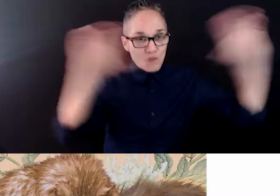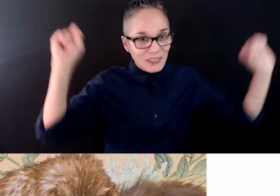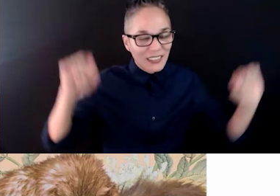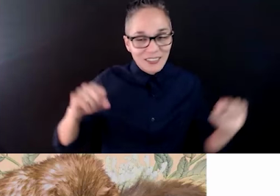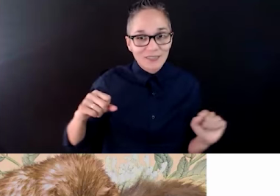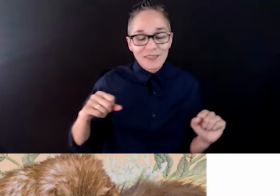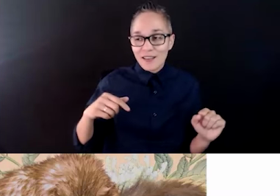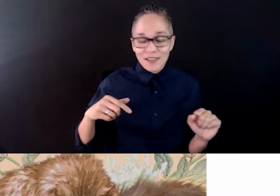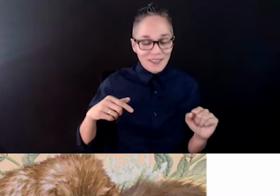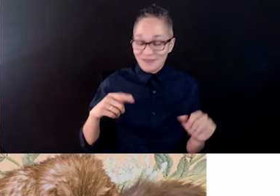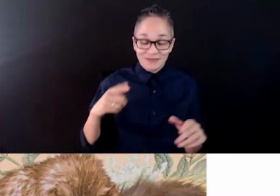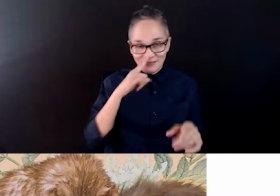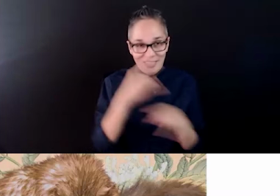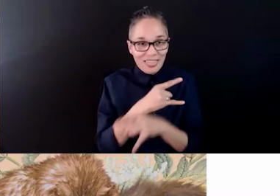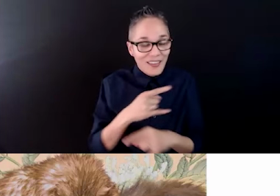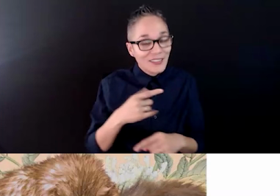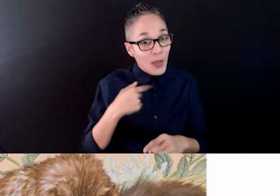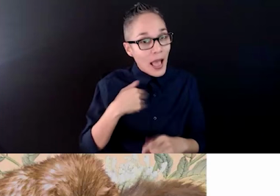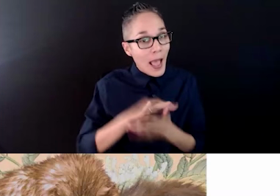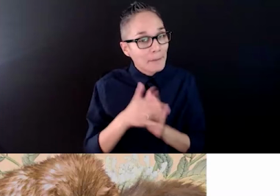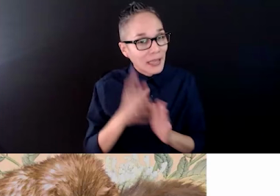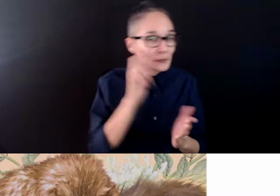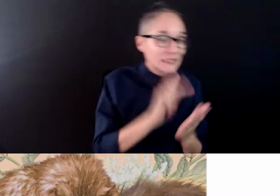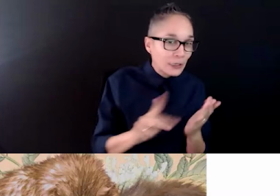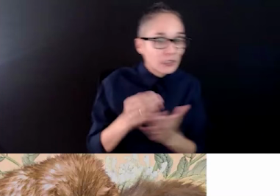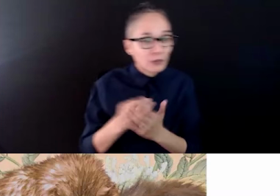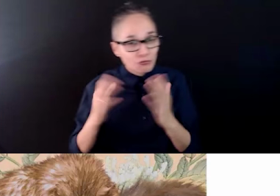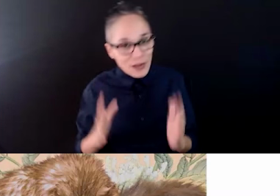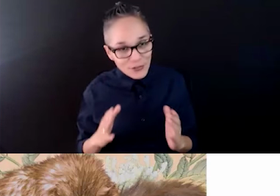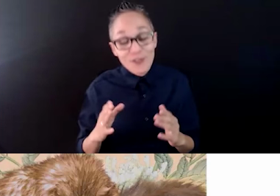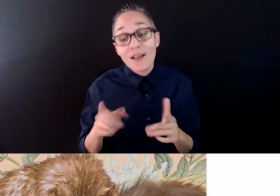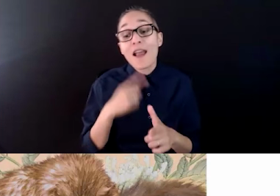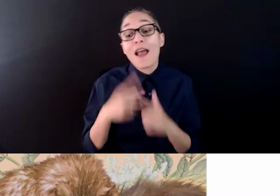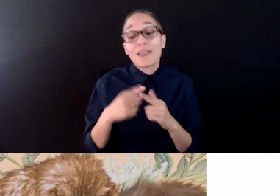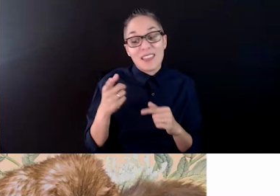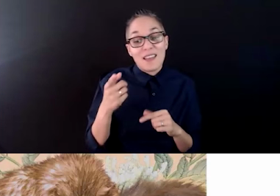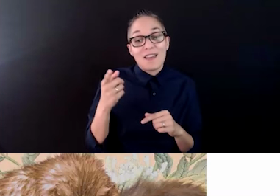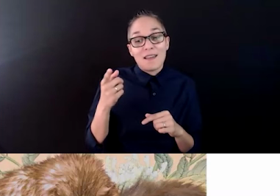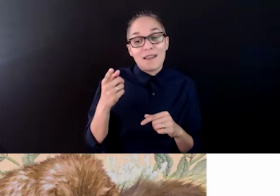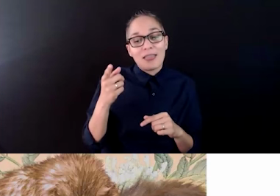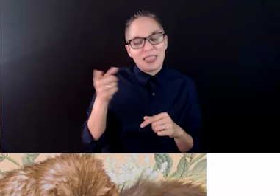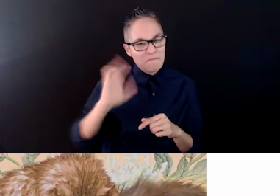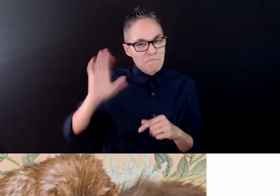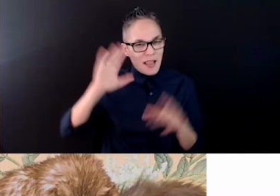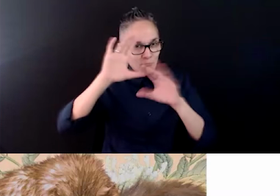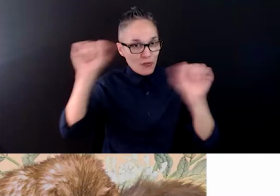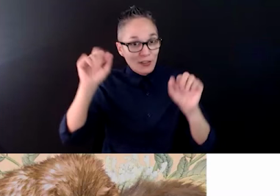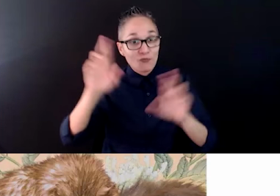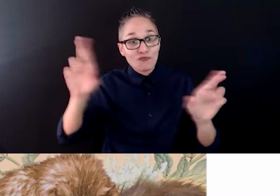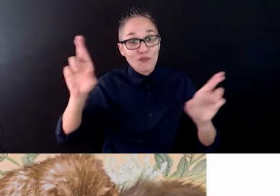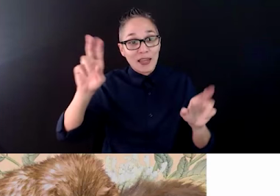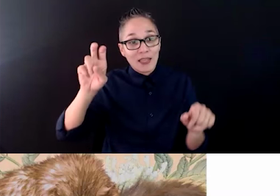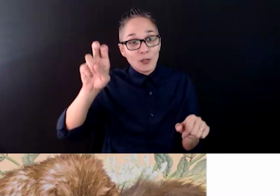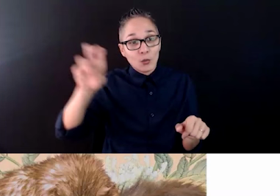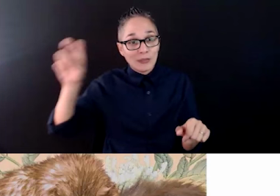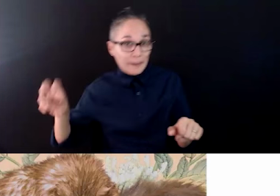right? Anyway, I ended up being secretary treasurer, and when the past president, Lacey Barnes, was ready to step down,